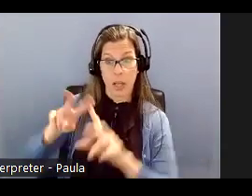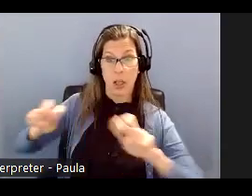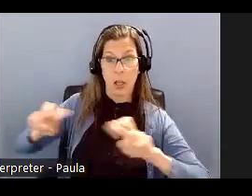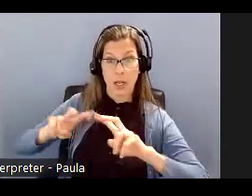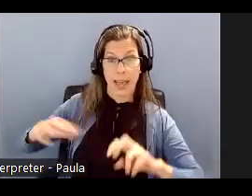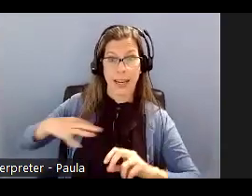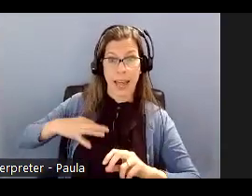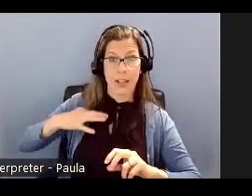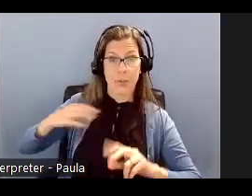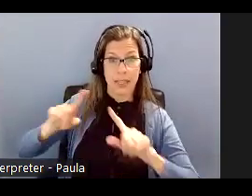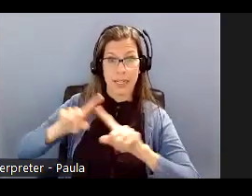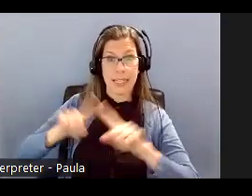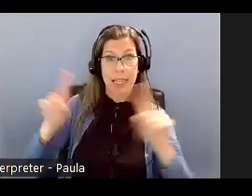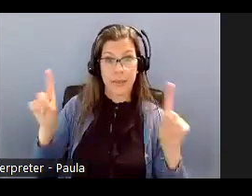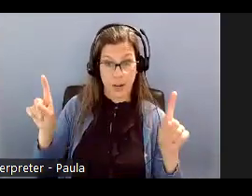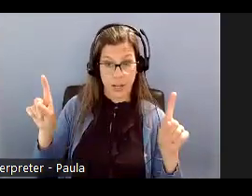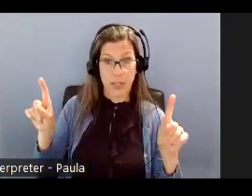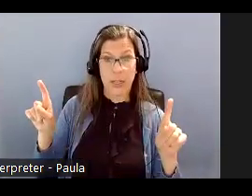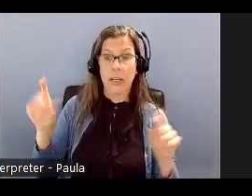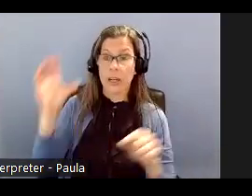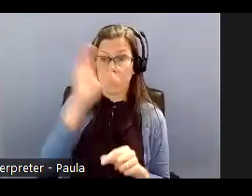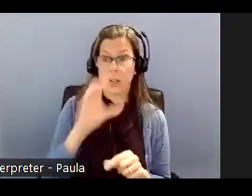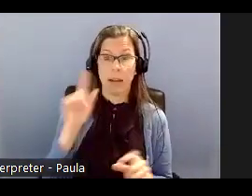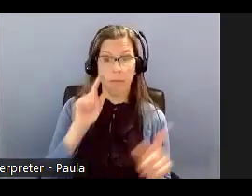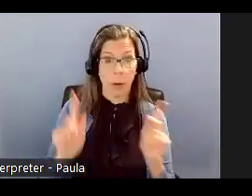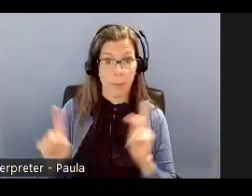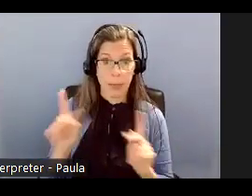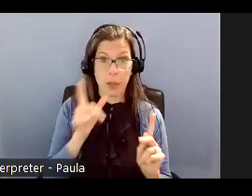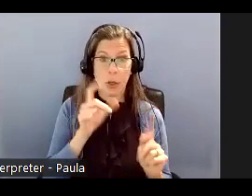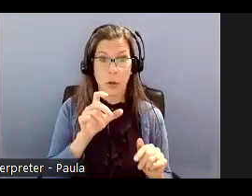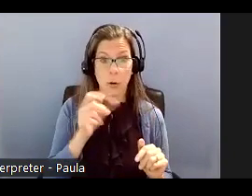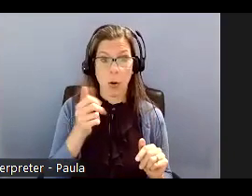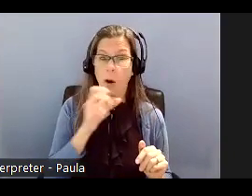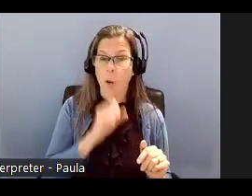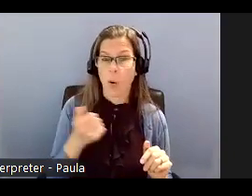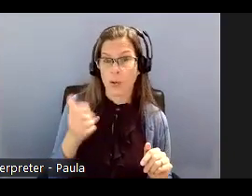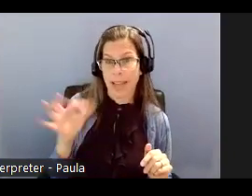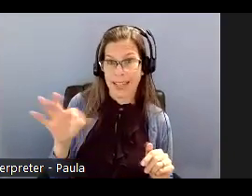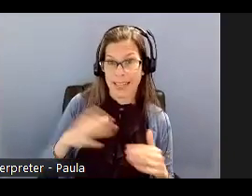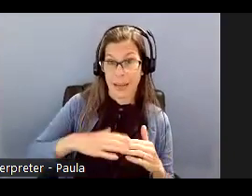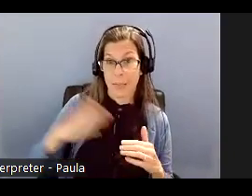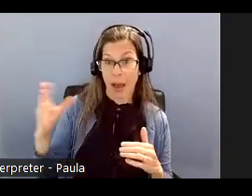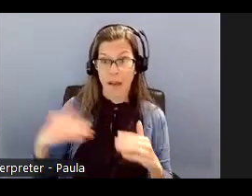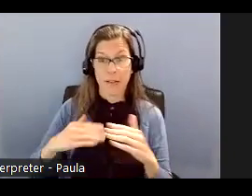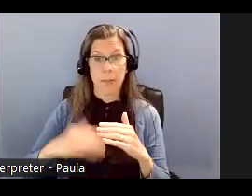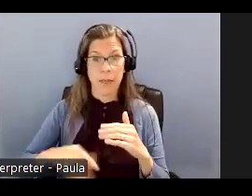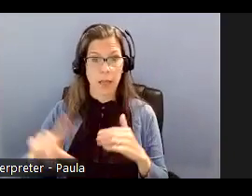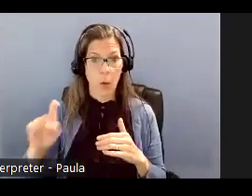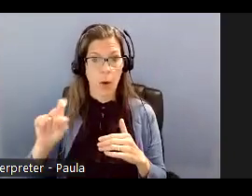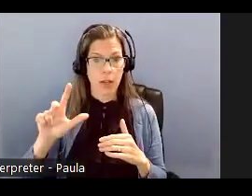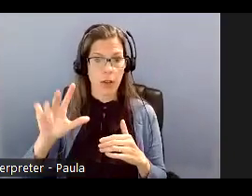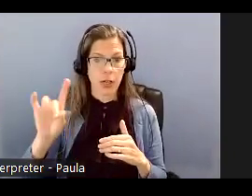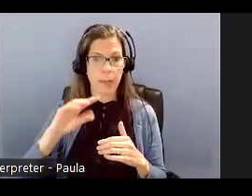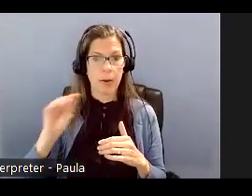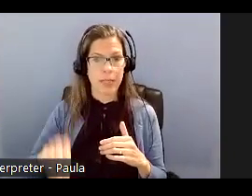bit different, and that we're looking for individuals who are 19 plus and below 138% of the